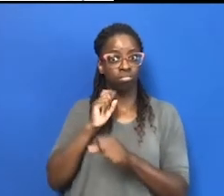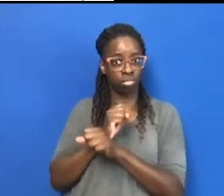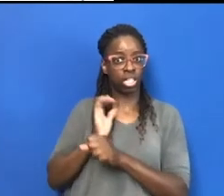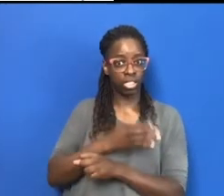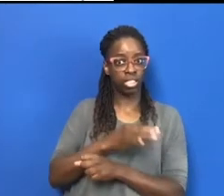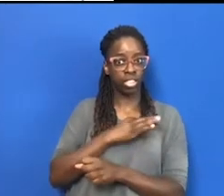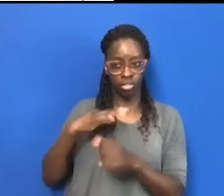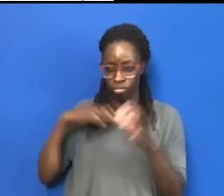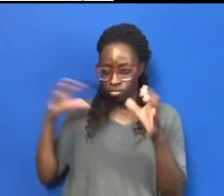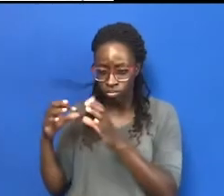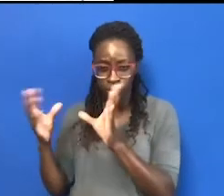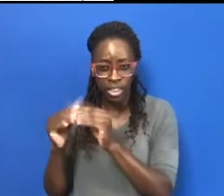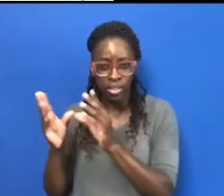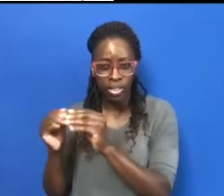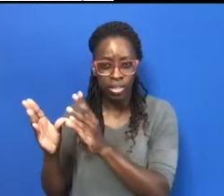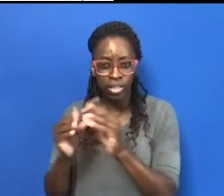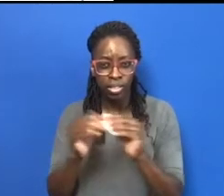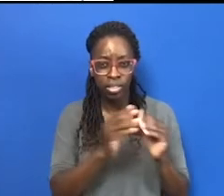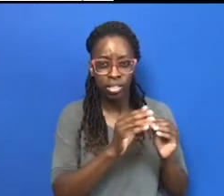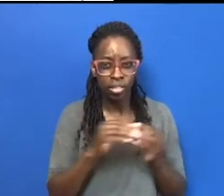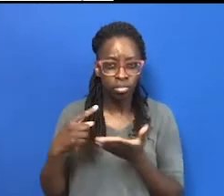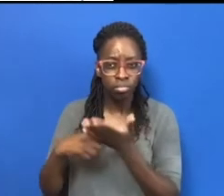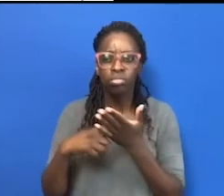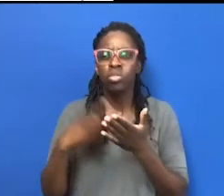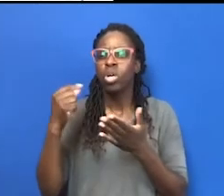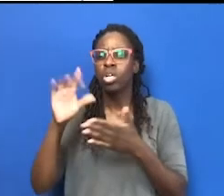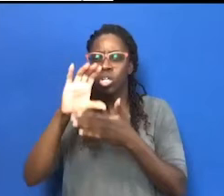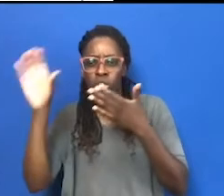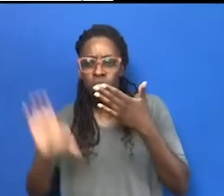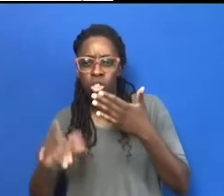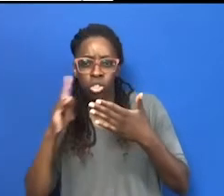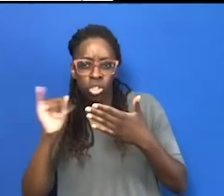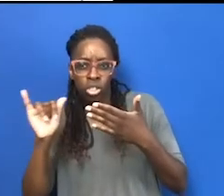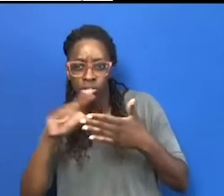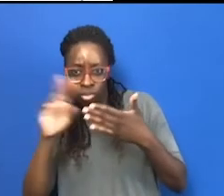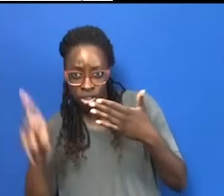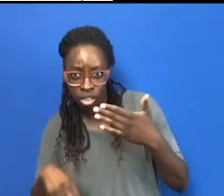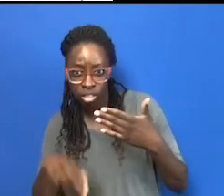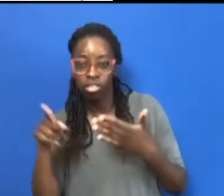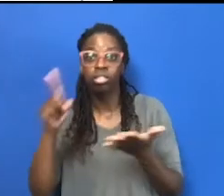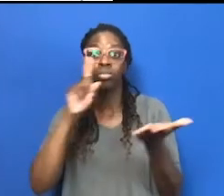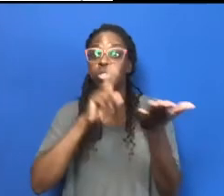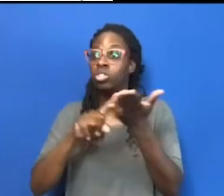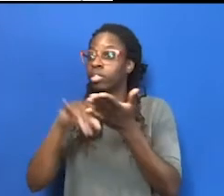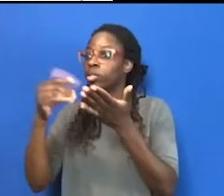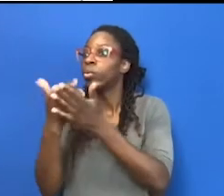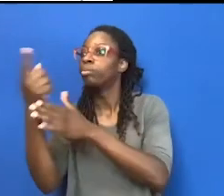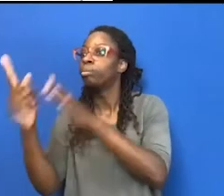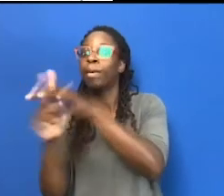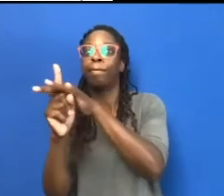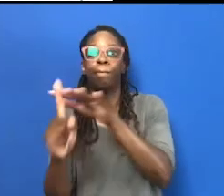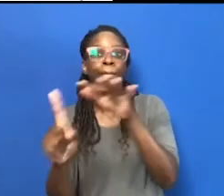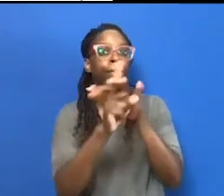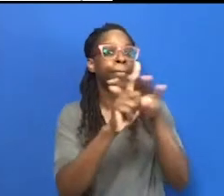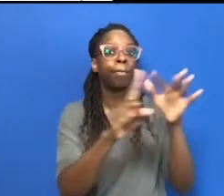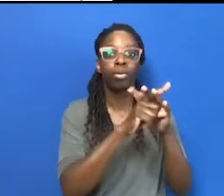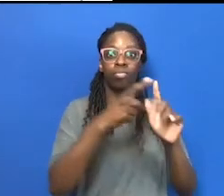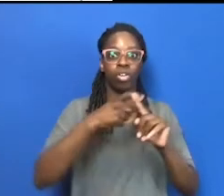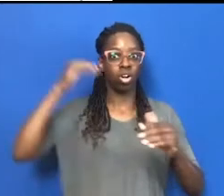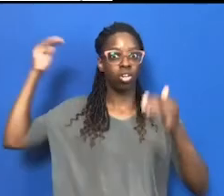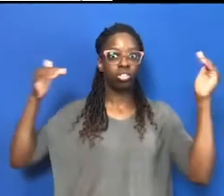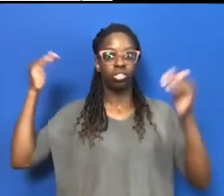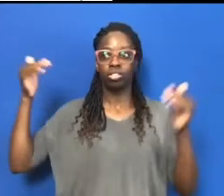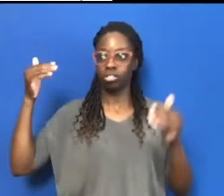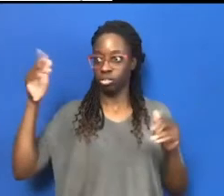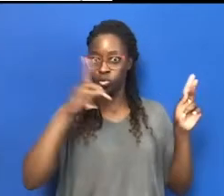that pops up, and to review the feedback from the experts. We're currently in the process of remastering the